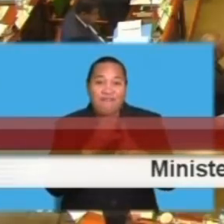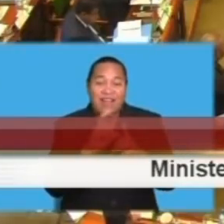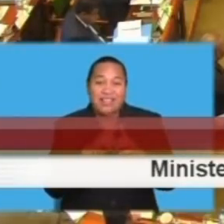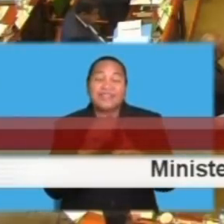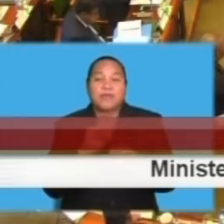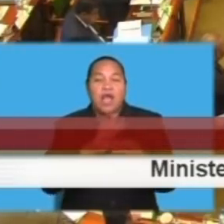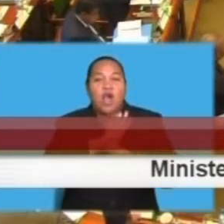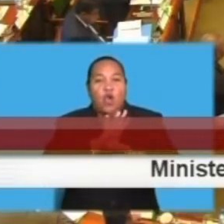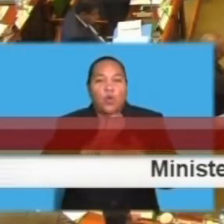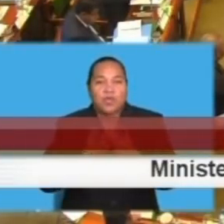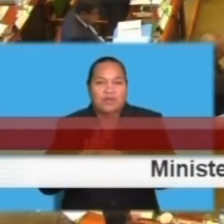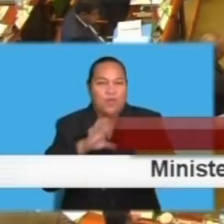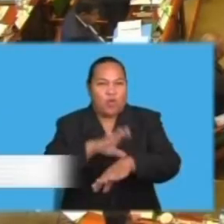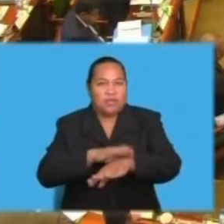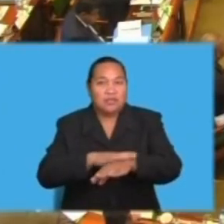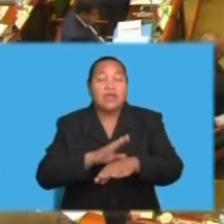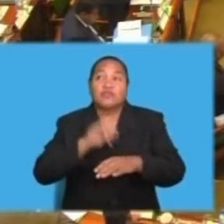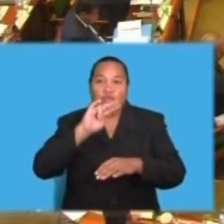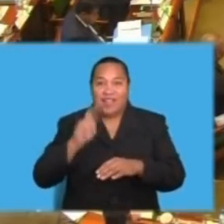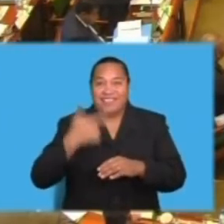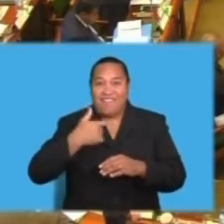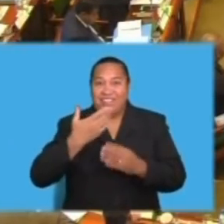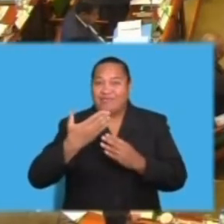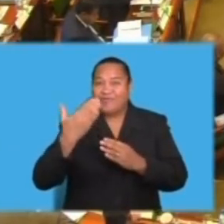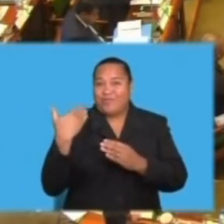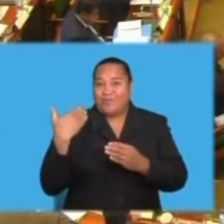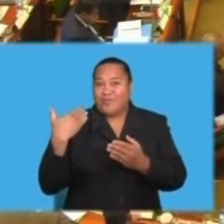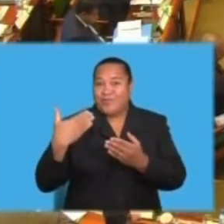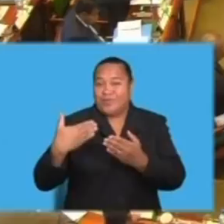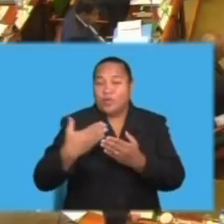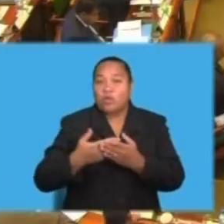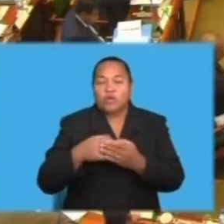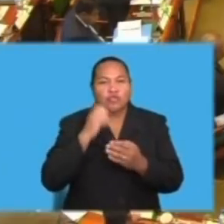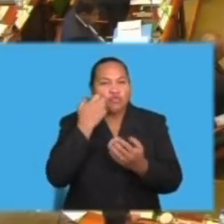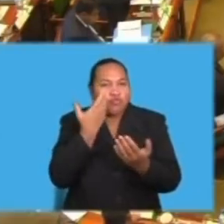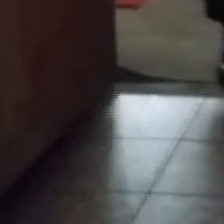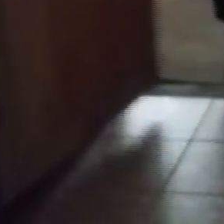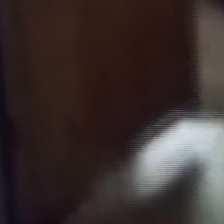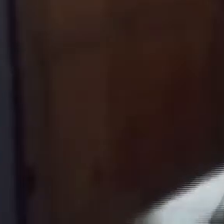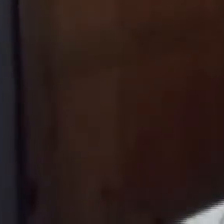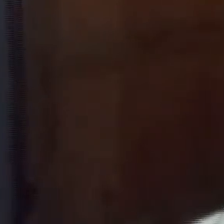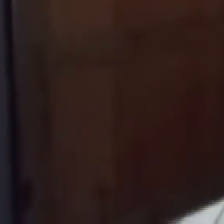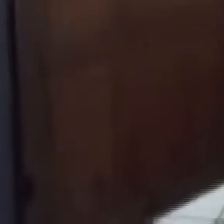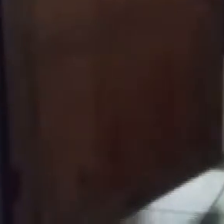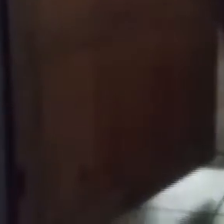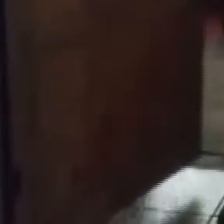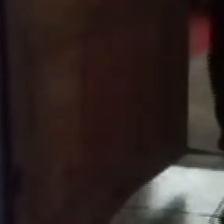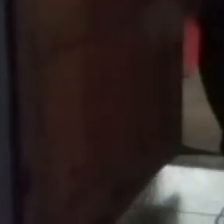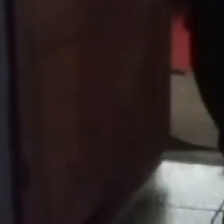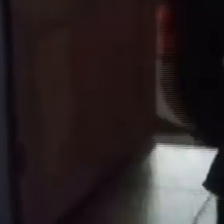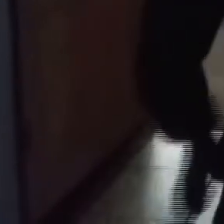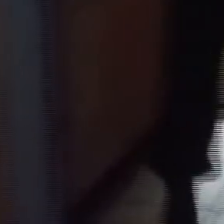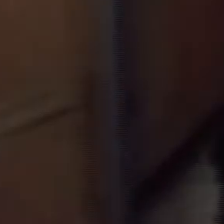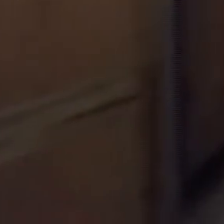community policing is also reflected in 2017 crime statistics report, which indicate a major reduction in